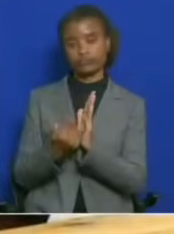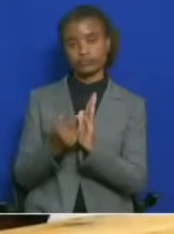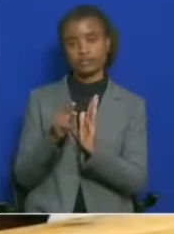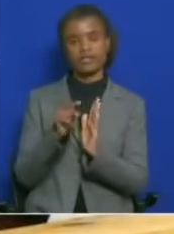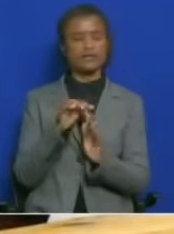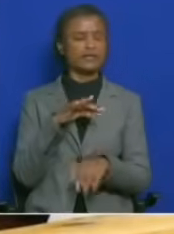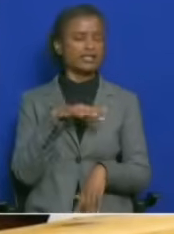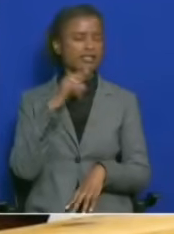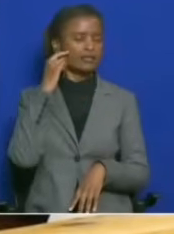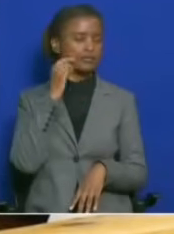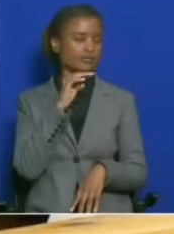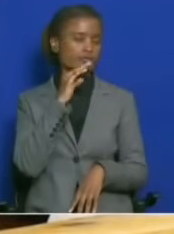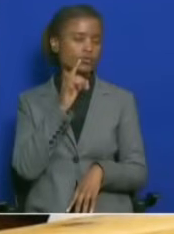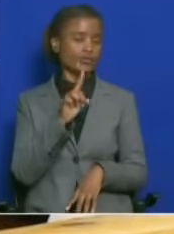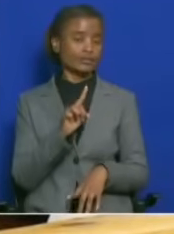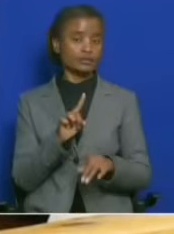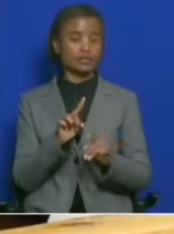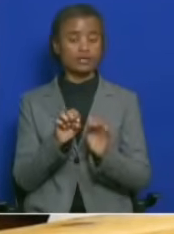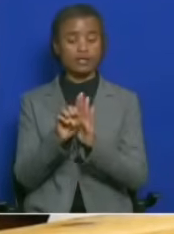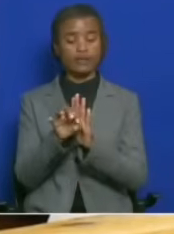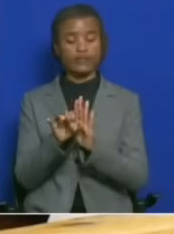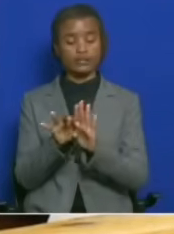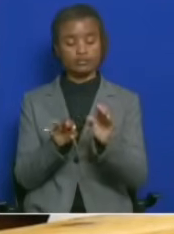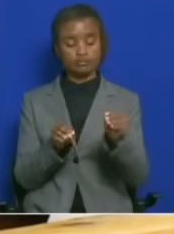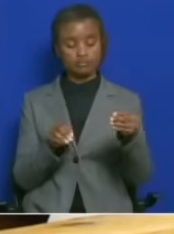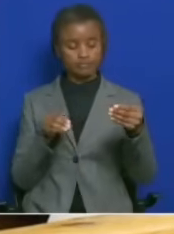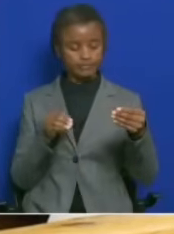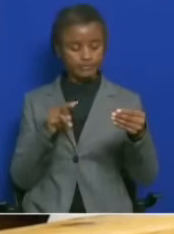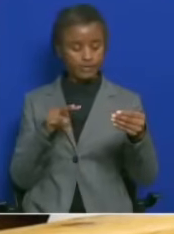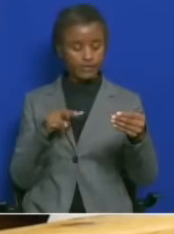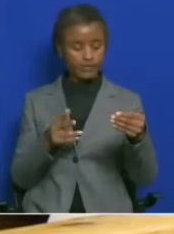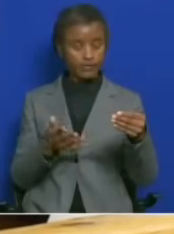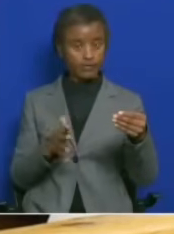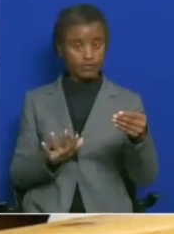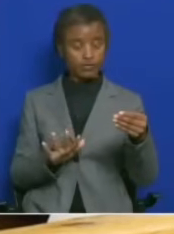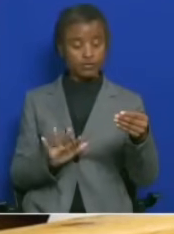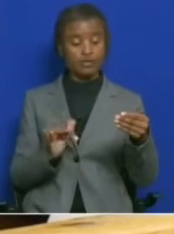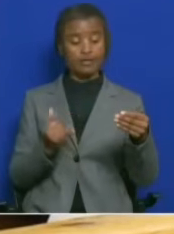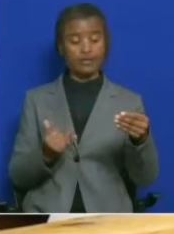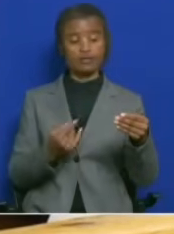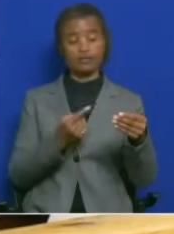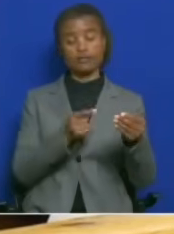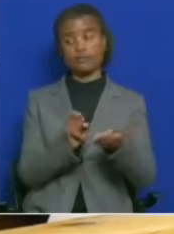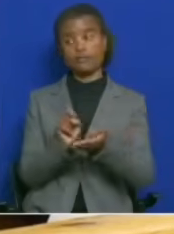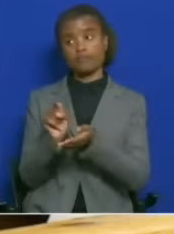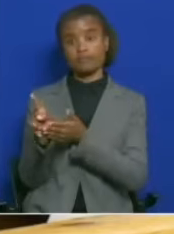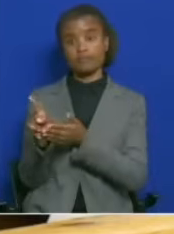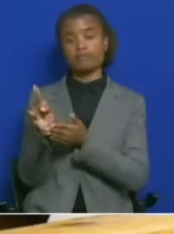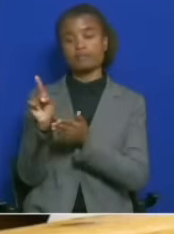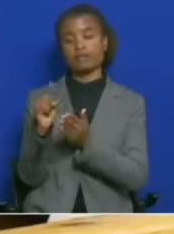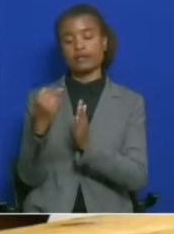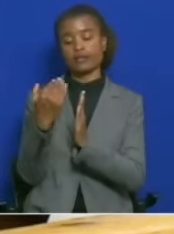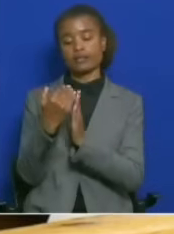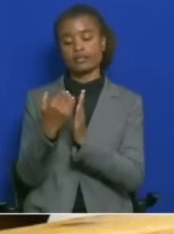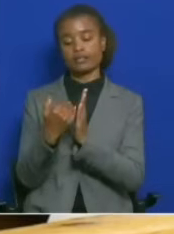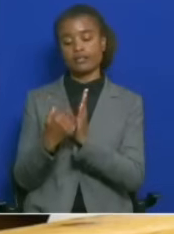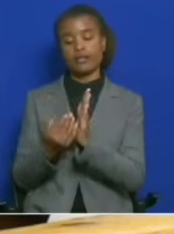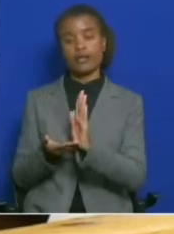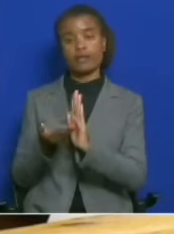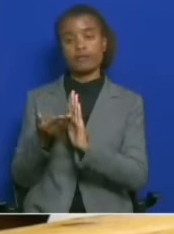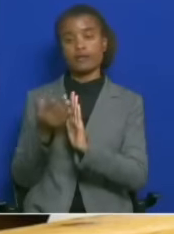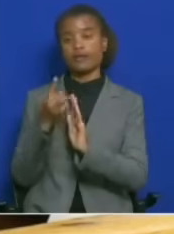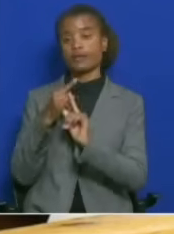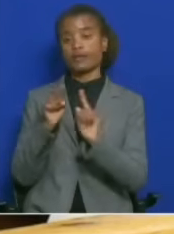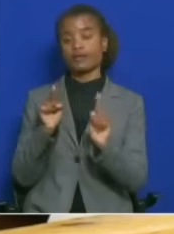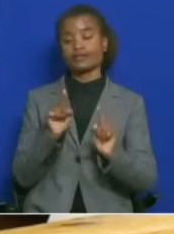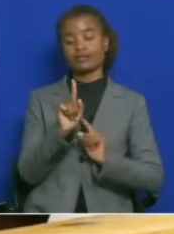advertisements that have come out. And he says Salam's updated tenders, still nothing on RT45. So he's